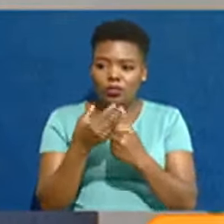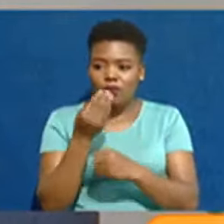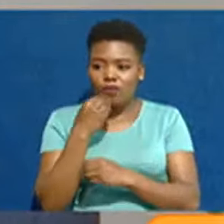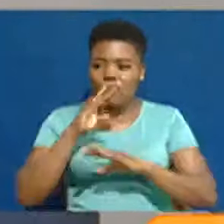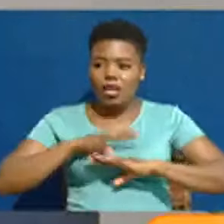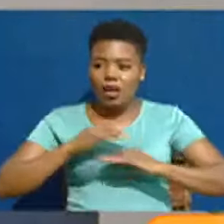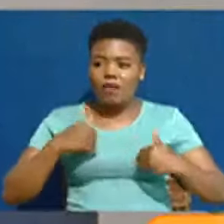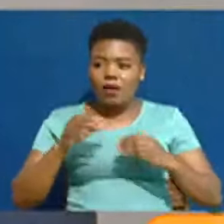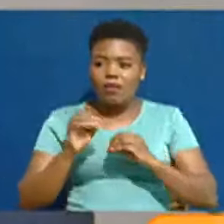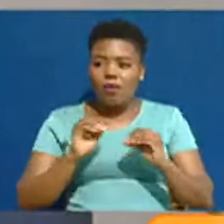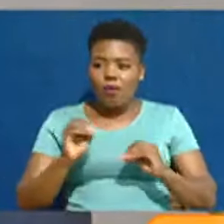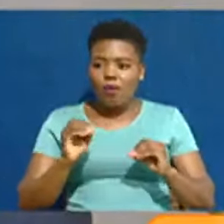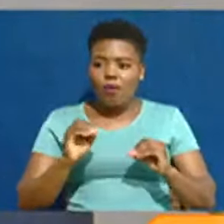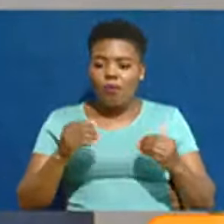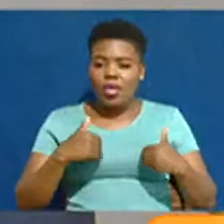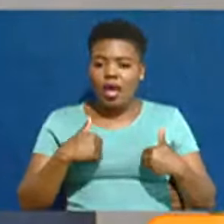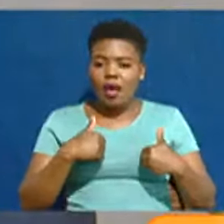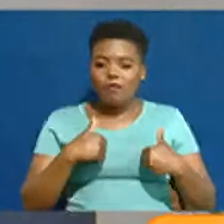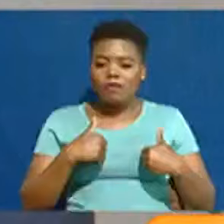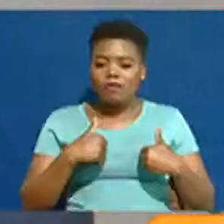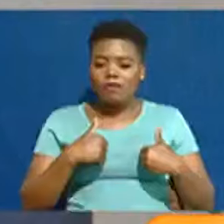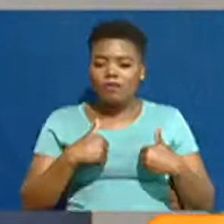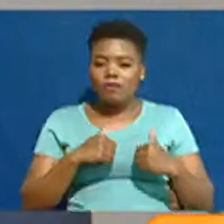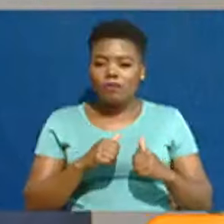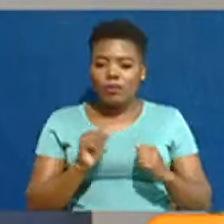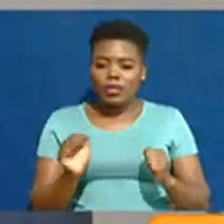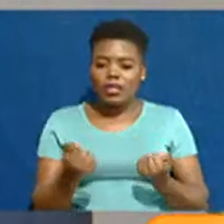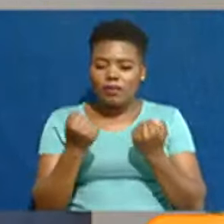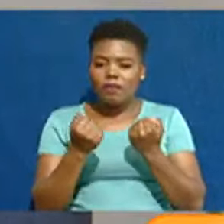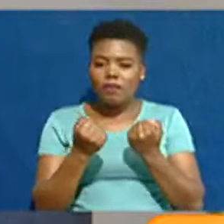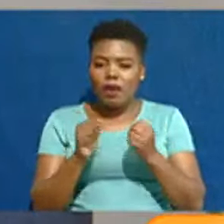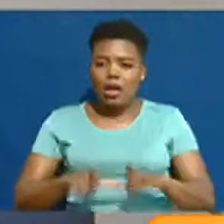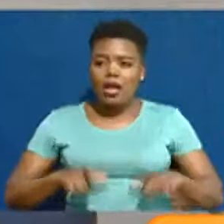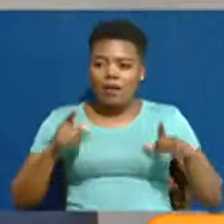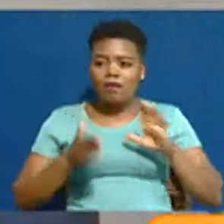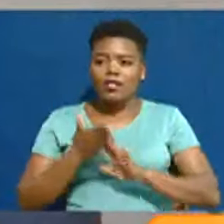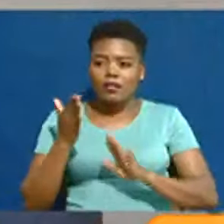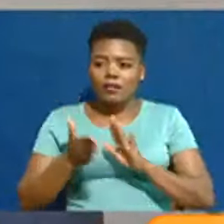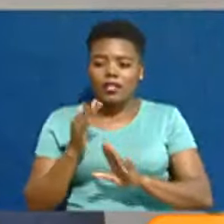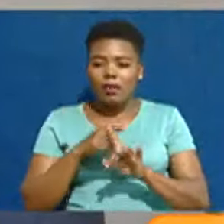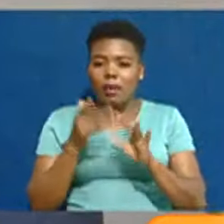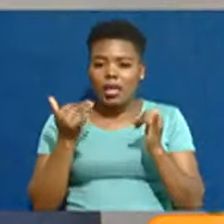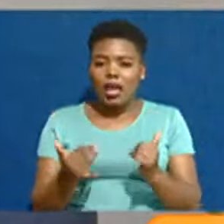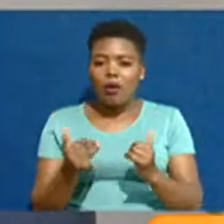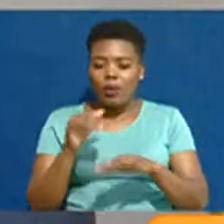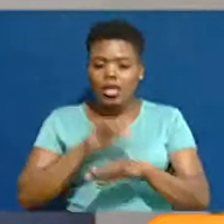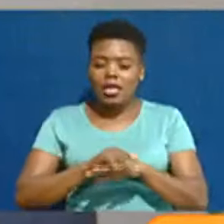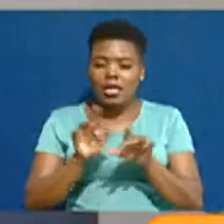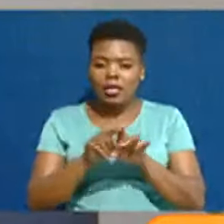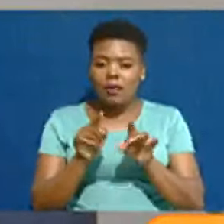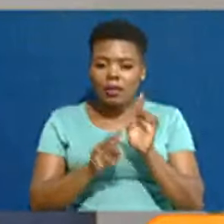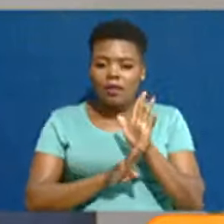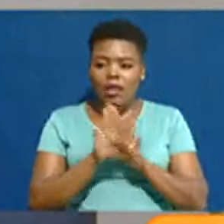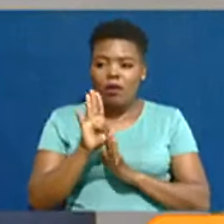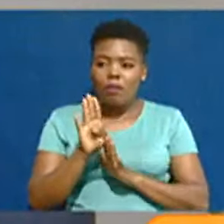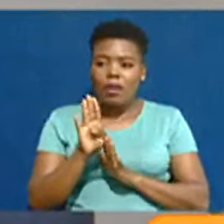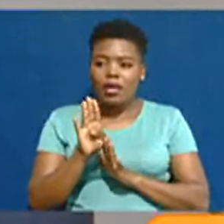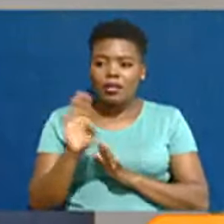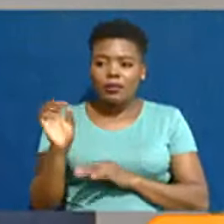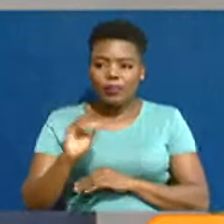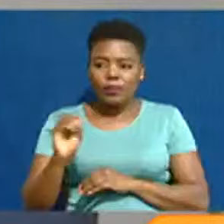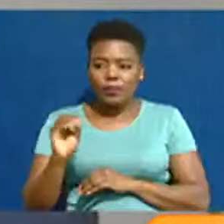an investment in life-saving that is quite significant. Unfortunately, we don't necessarily see the same level of investment at